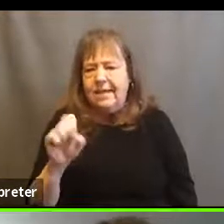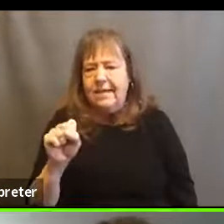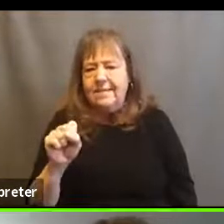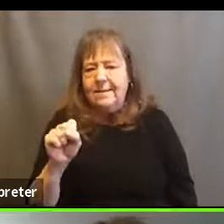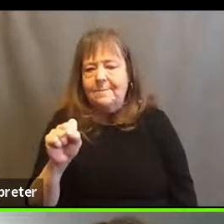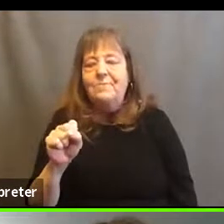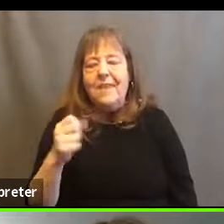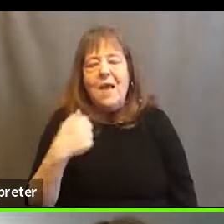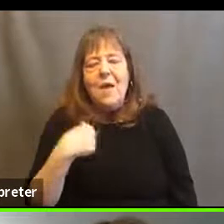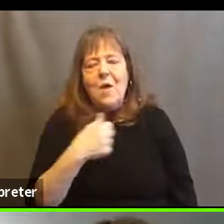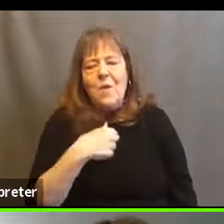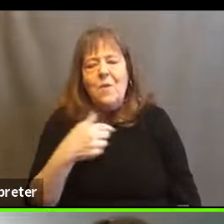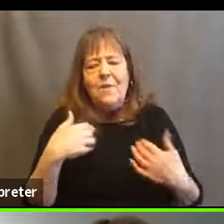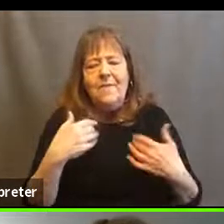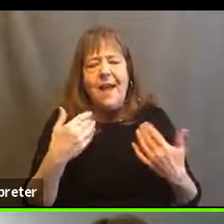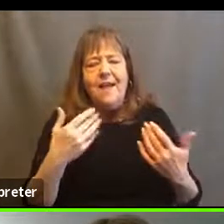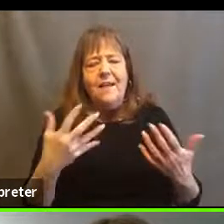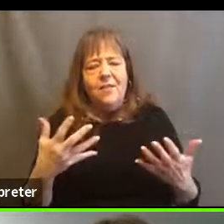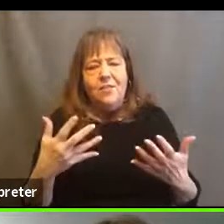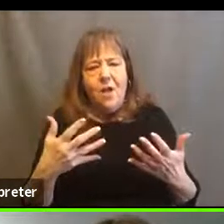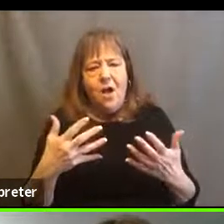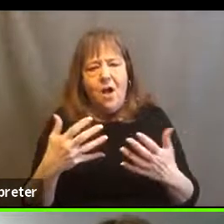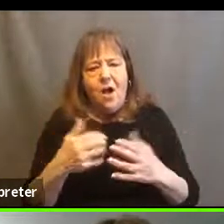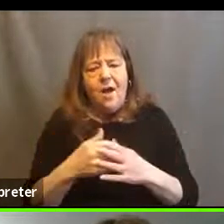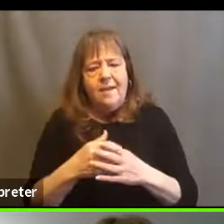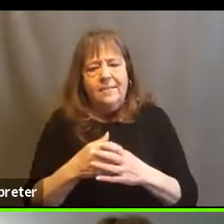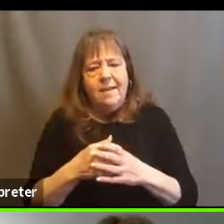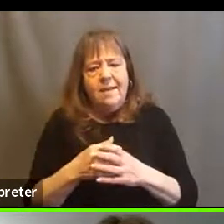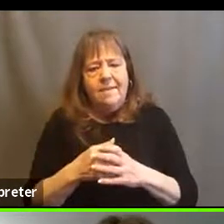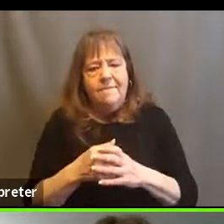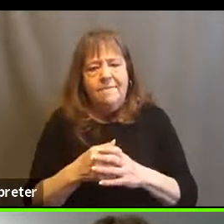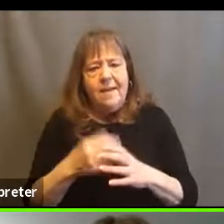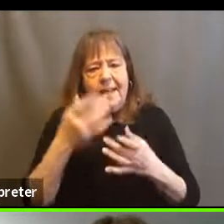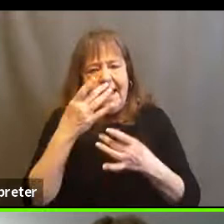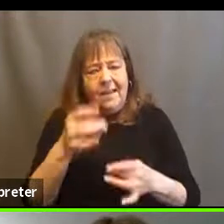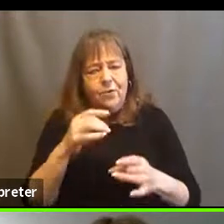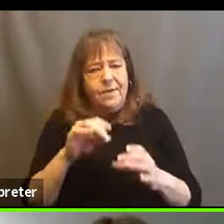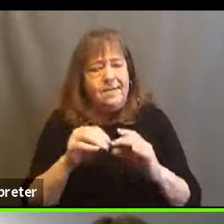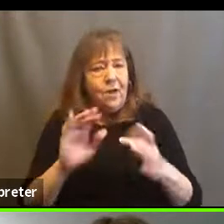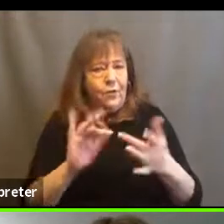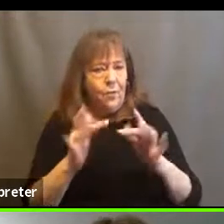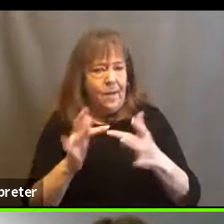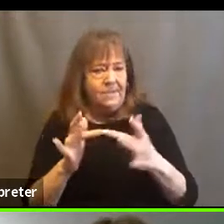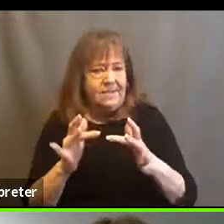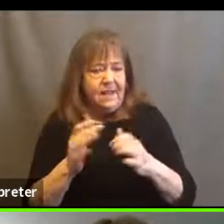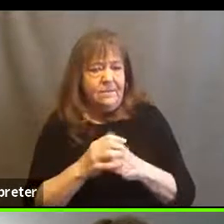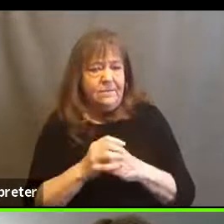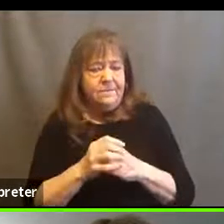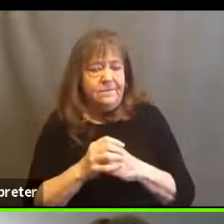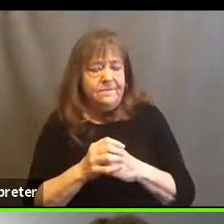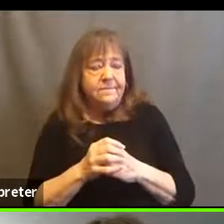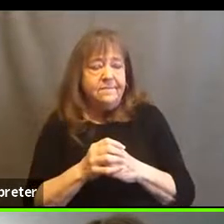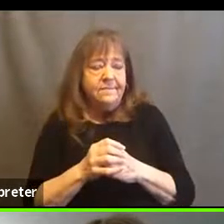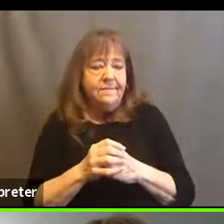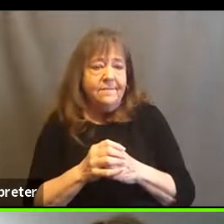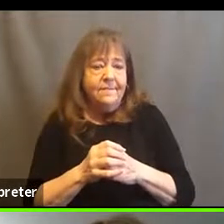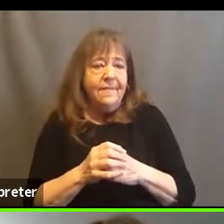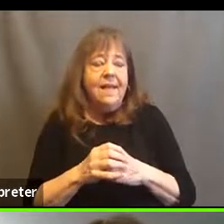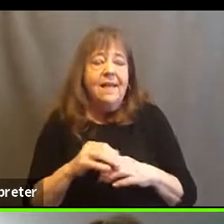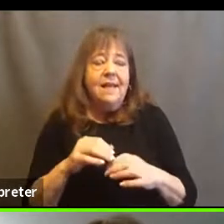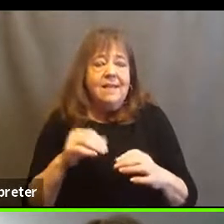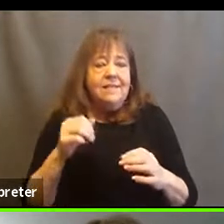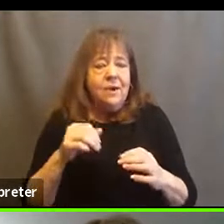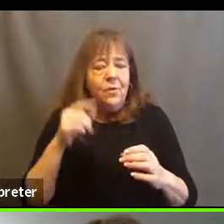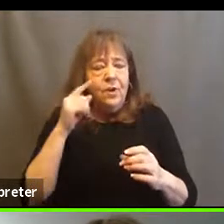We've had a lot of traffic and a lot of interest in the website. So there has been, with the